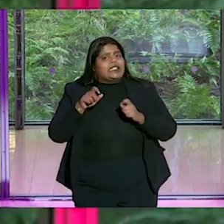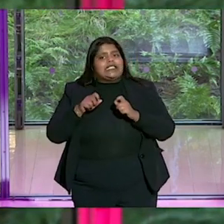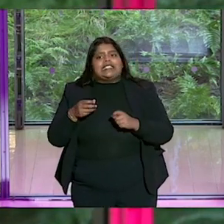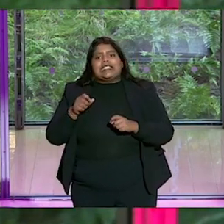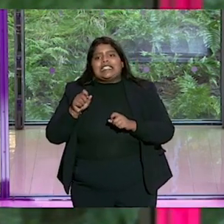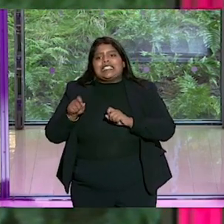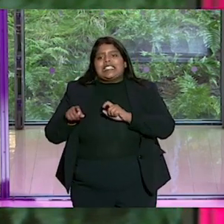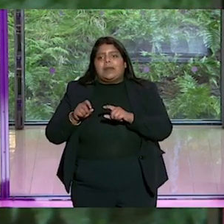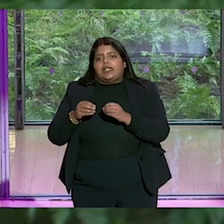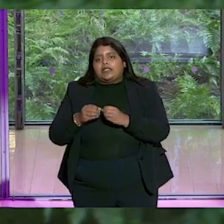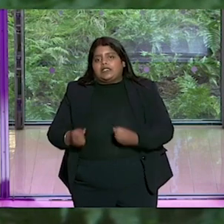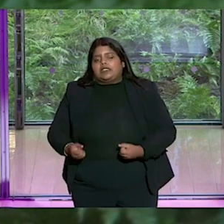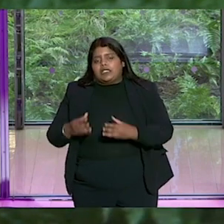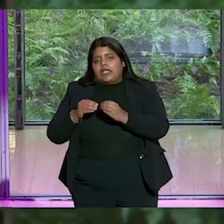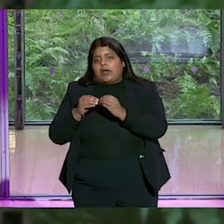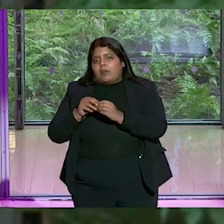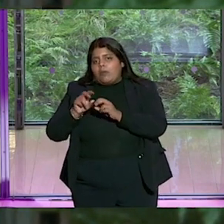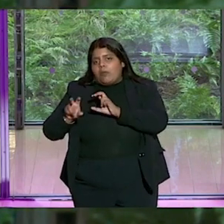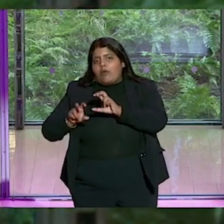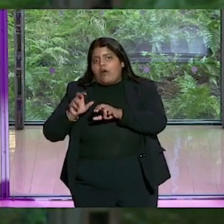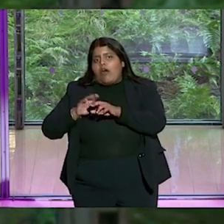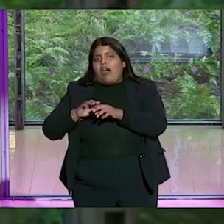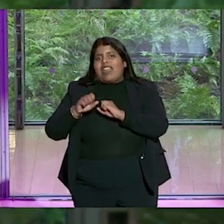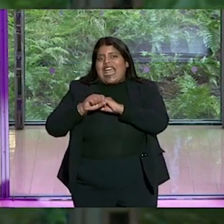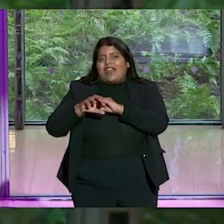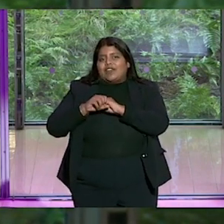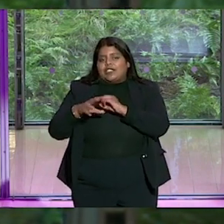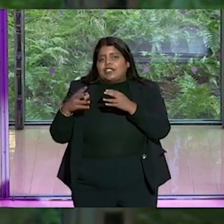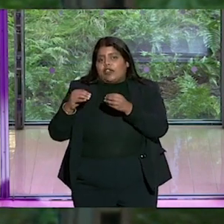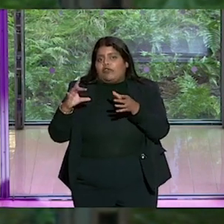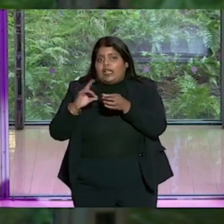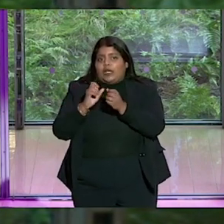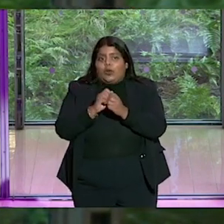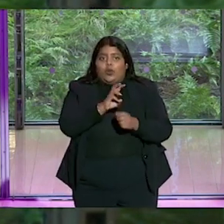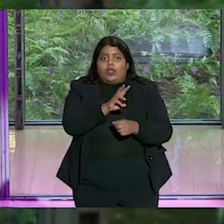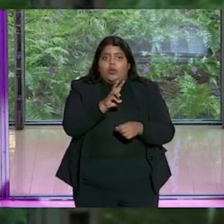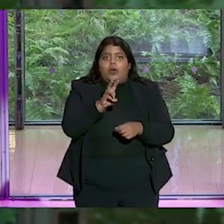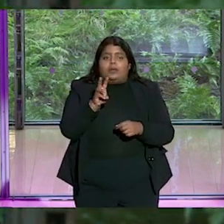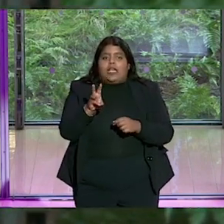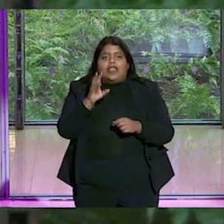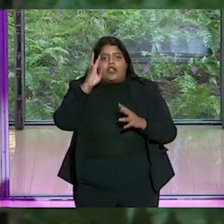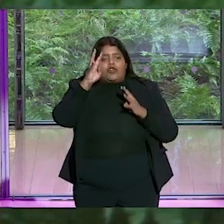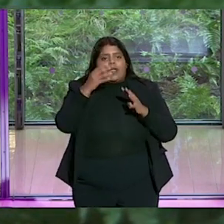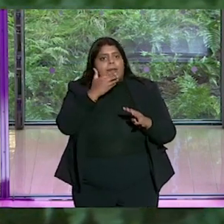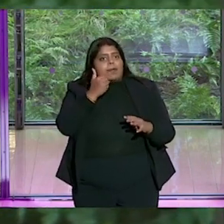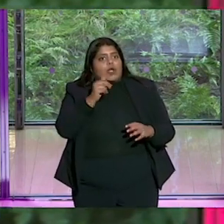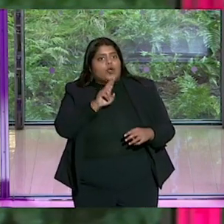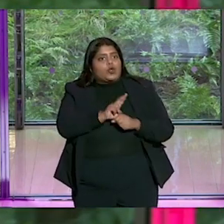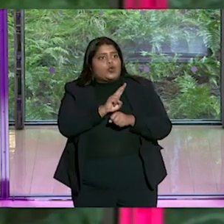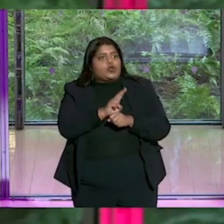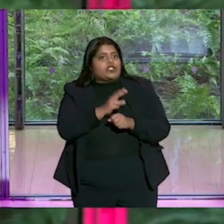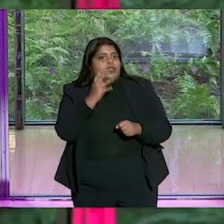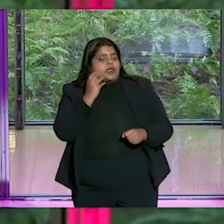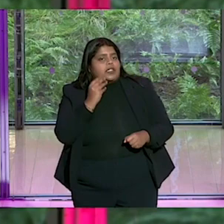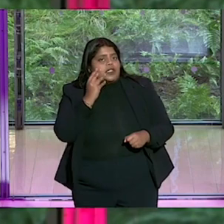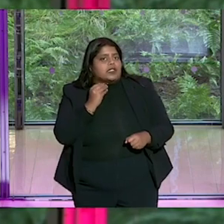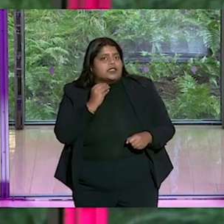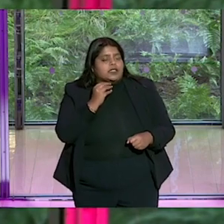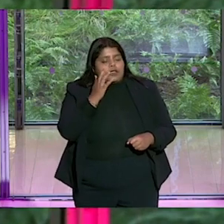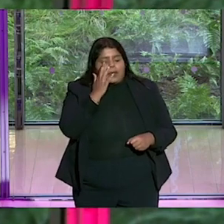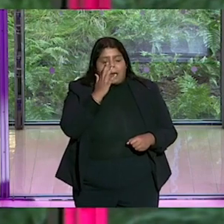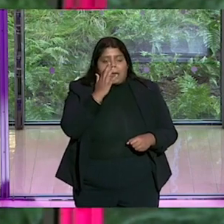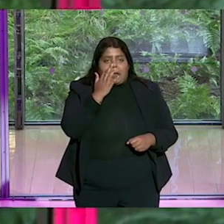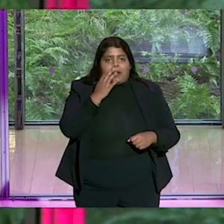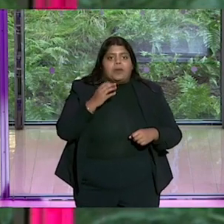on iterative improvements to the website that create better user experiences that drive higher conversion rates